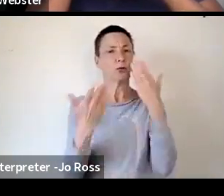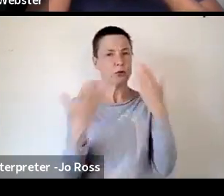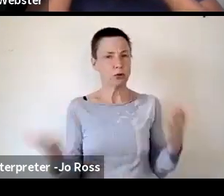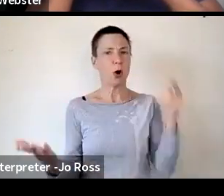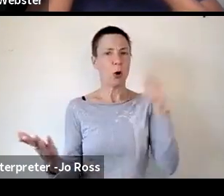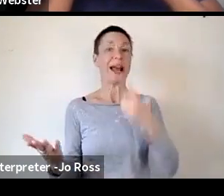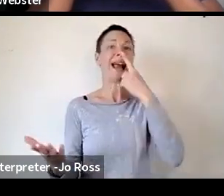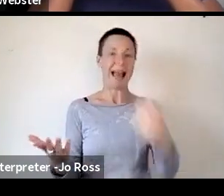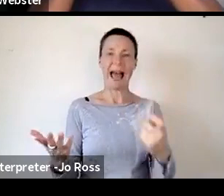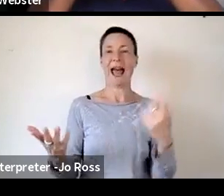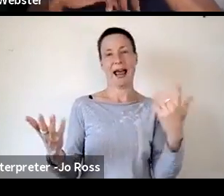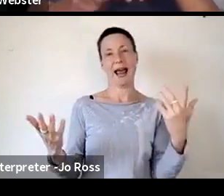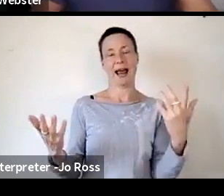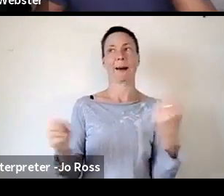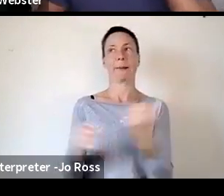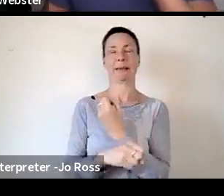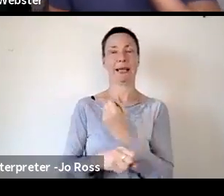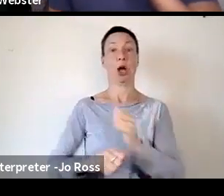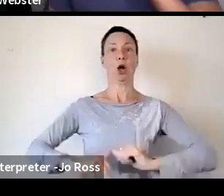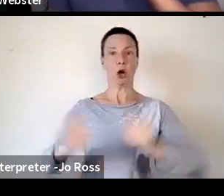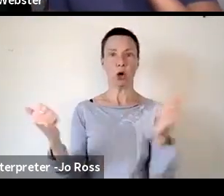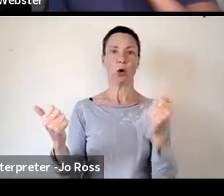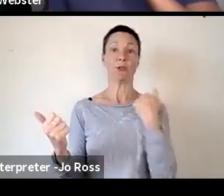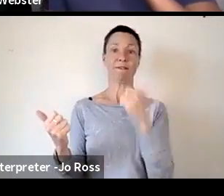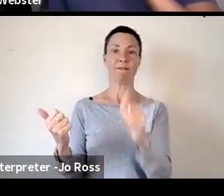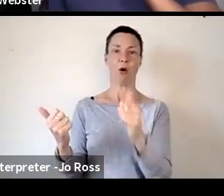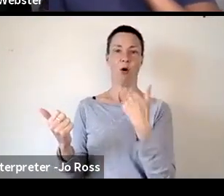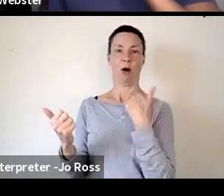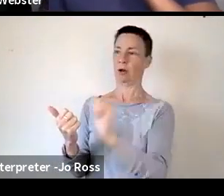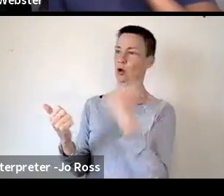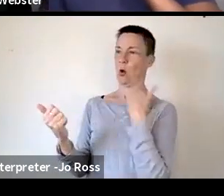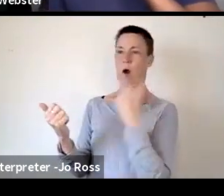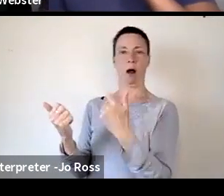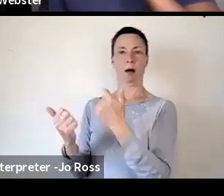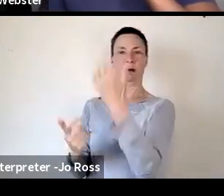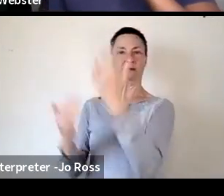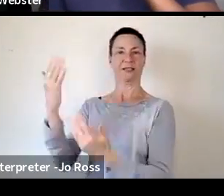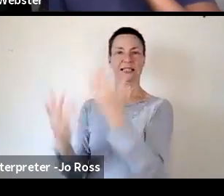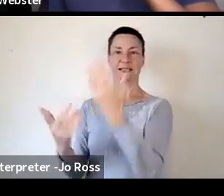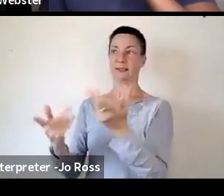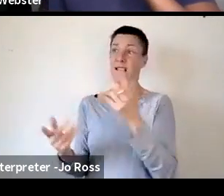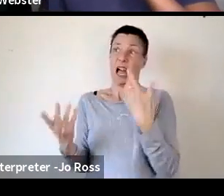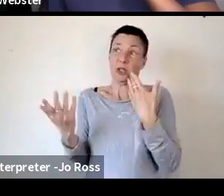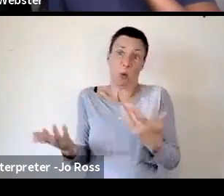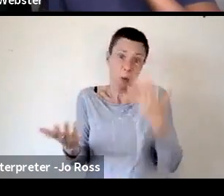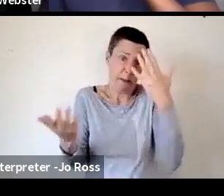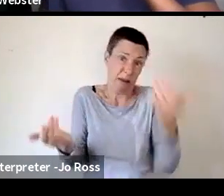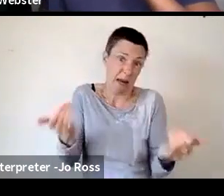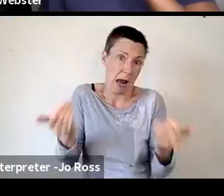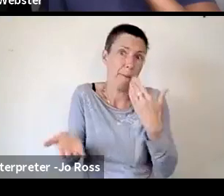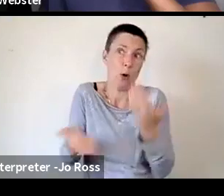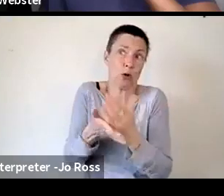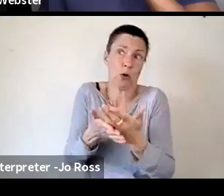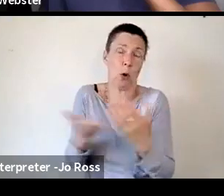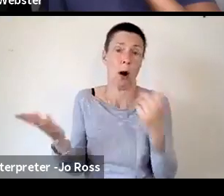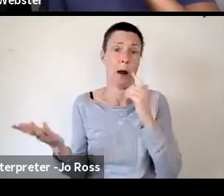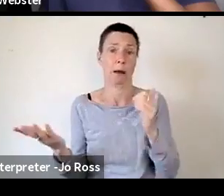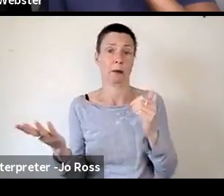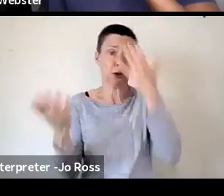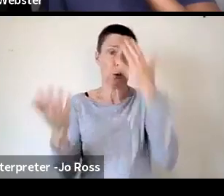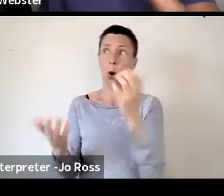that it can be good for your bottom line, hopefully. I think, maybe, I don't know, actually, I'm not in those companies, I